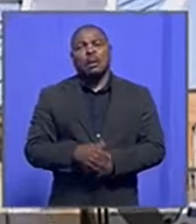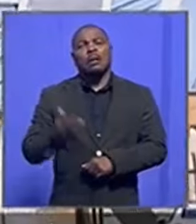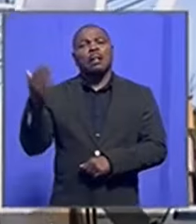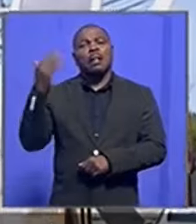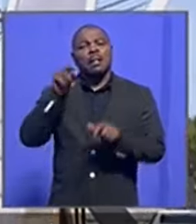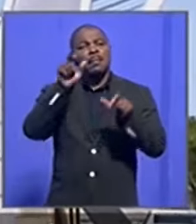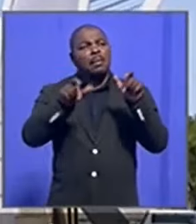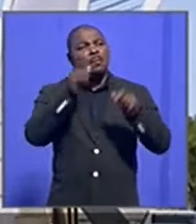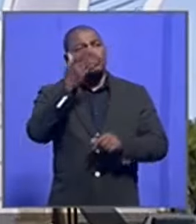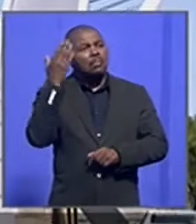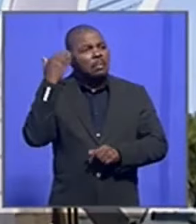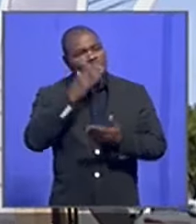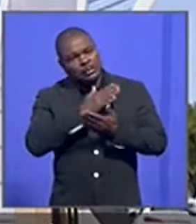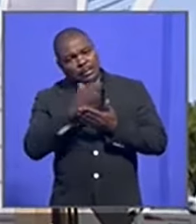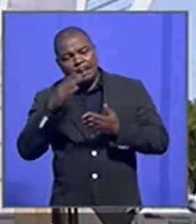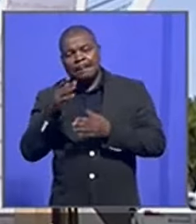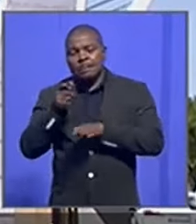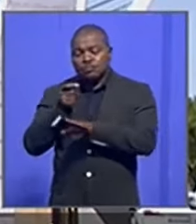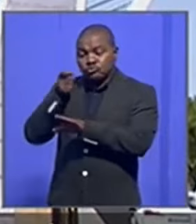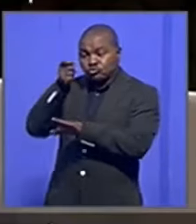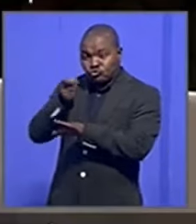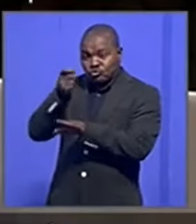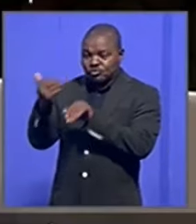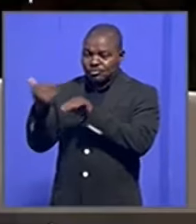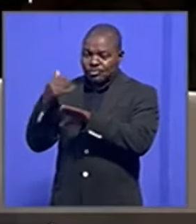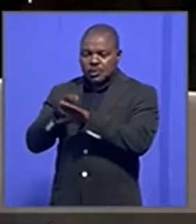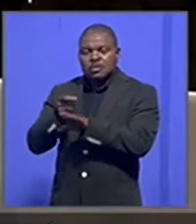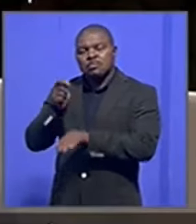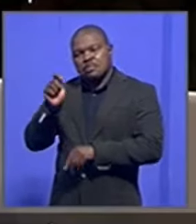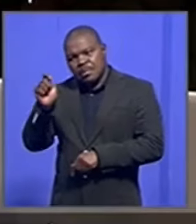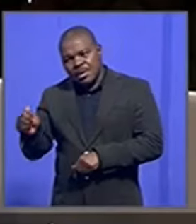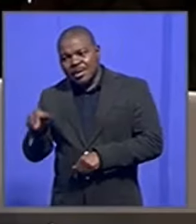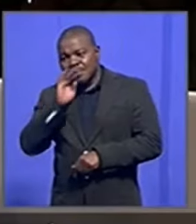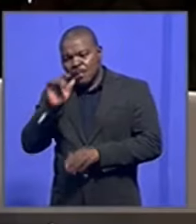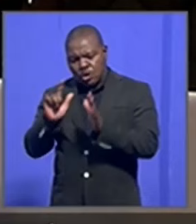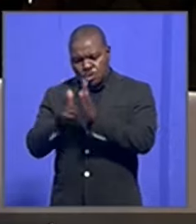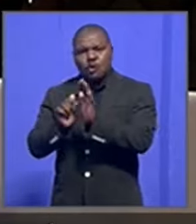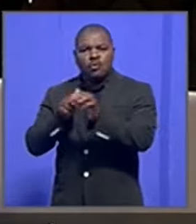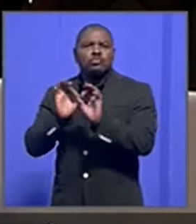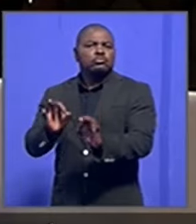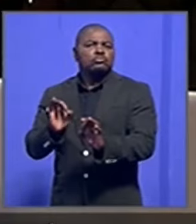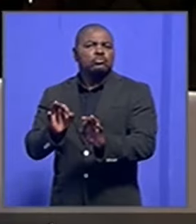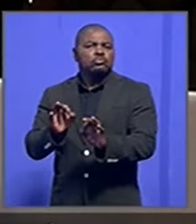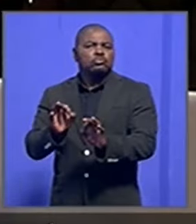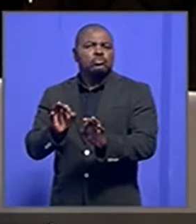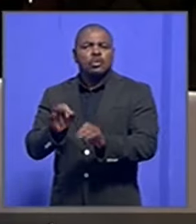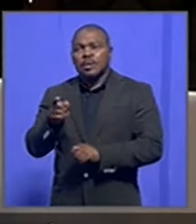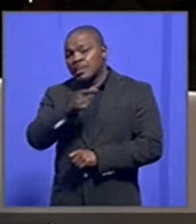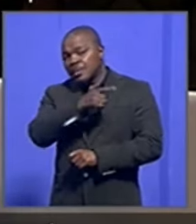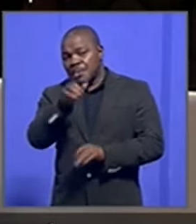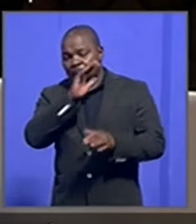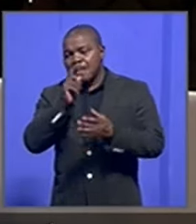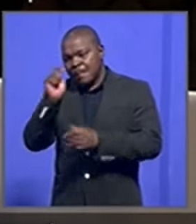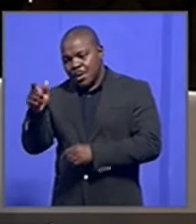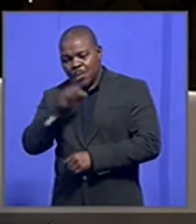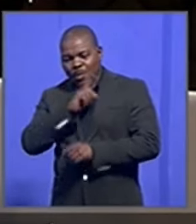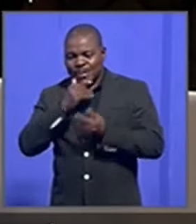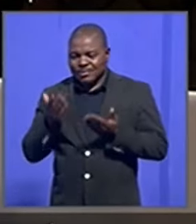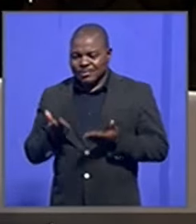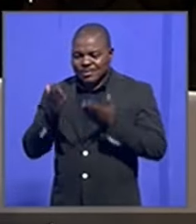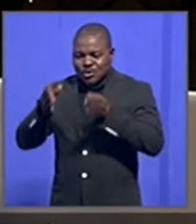e-tolls, remember it was legal, it was not illegal. And they were paying because they were utilizing the